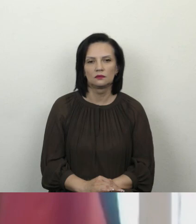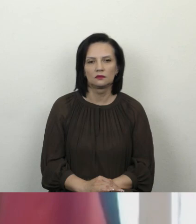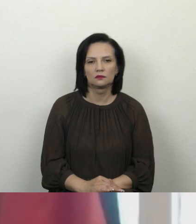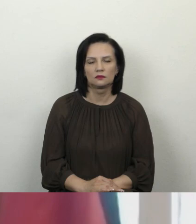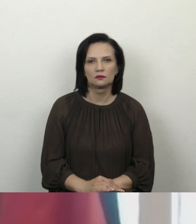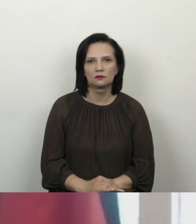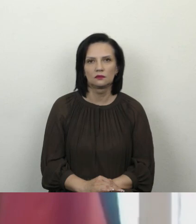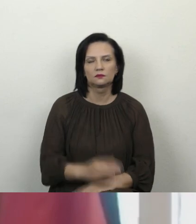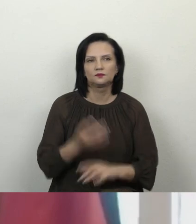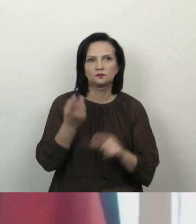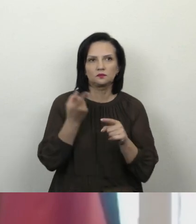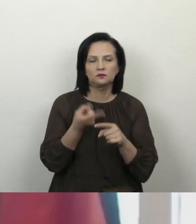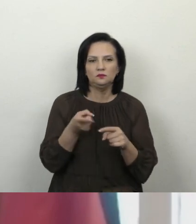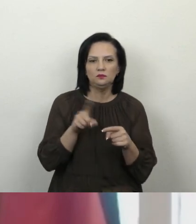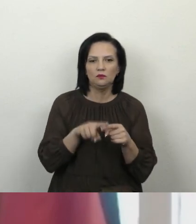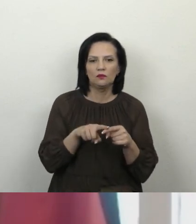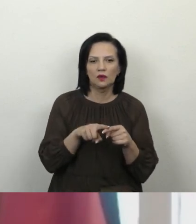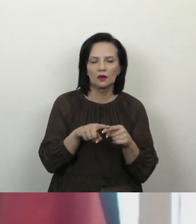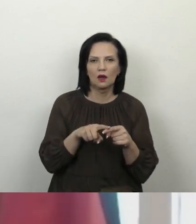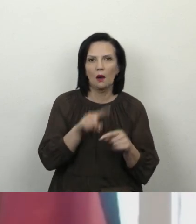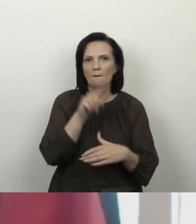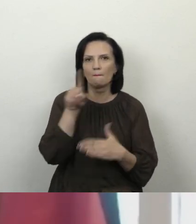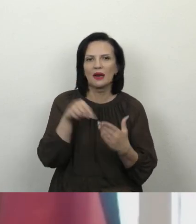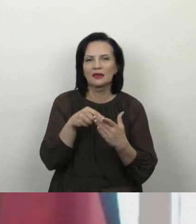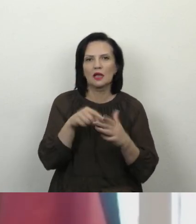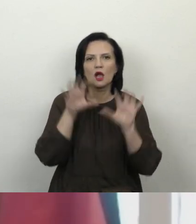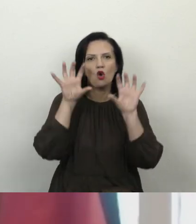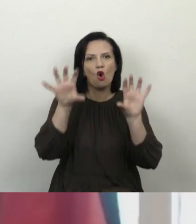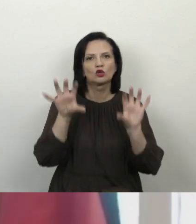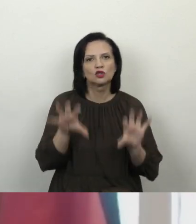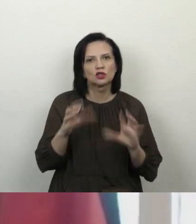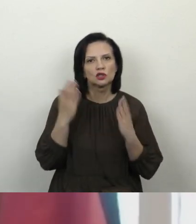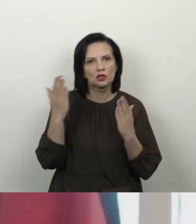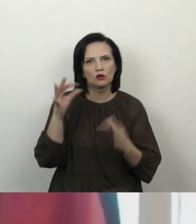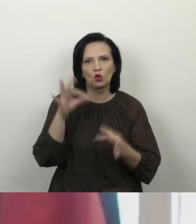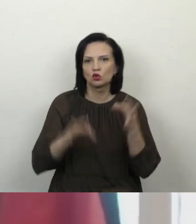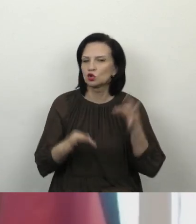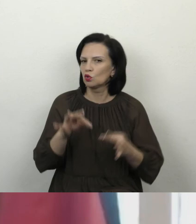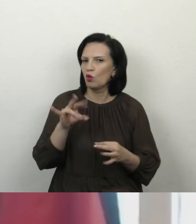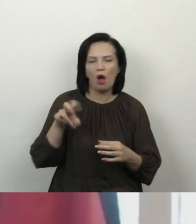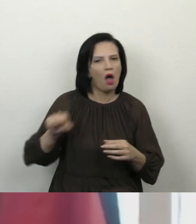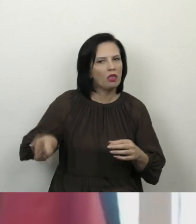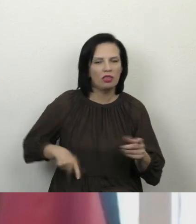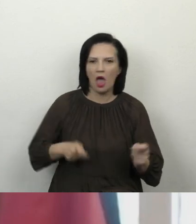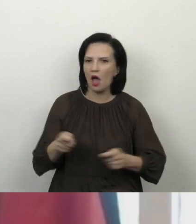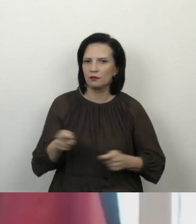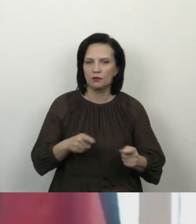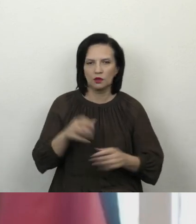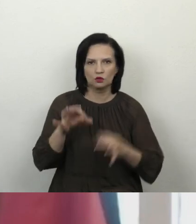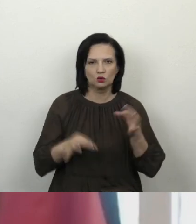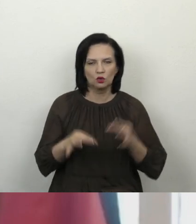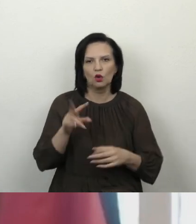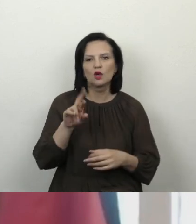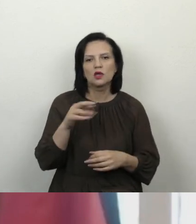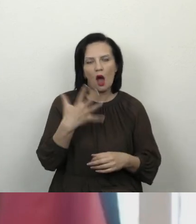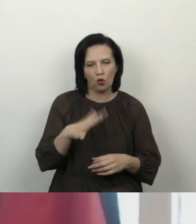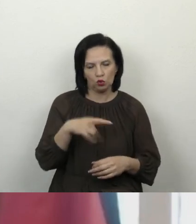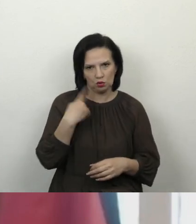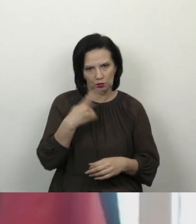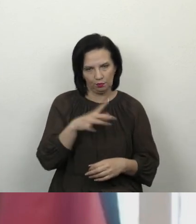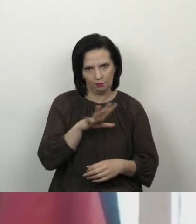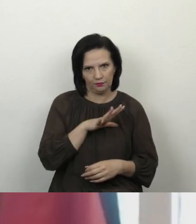constitutional court, not of the administrative courts, as I mentioned. And